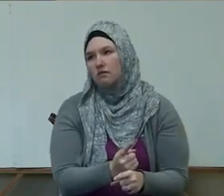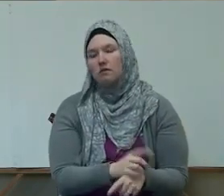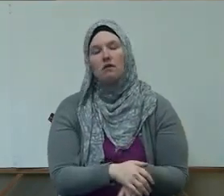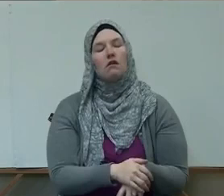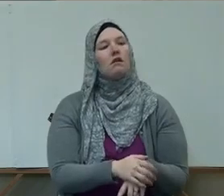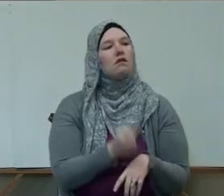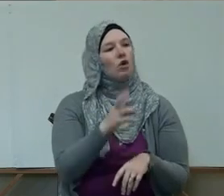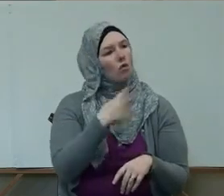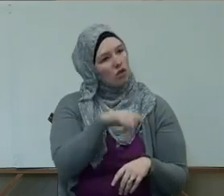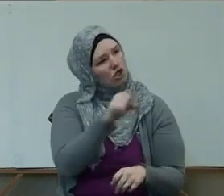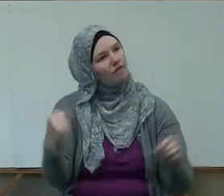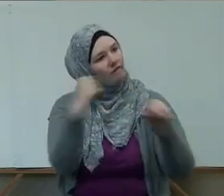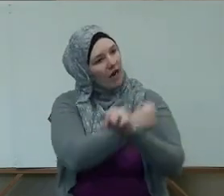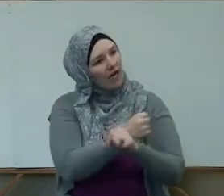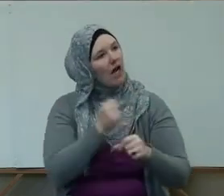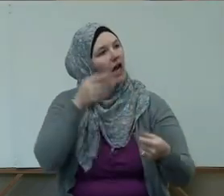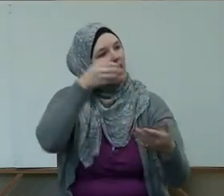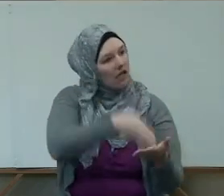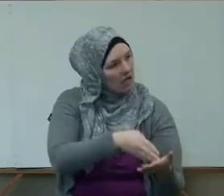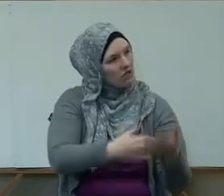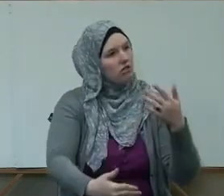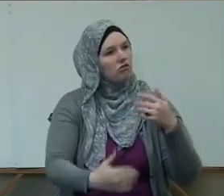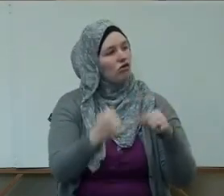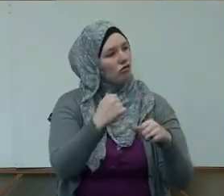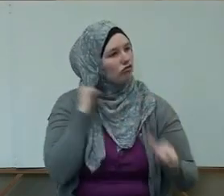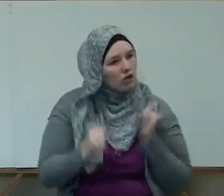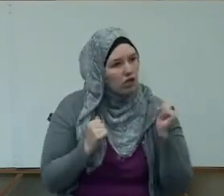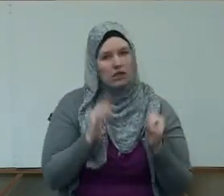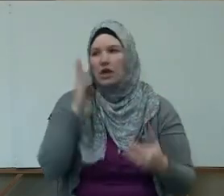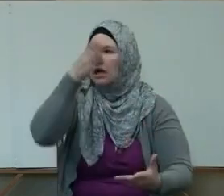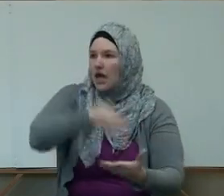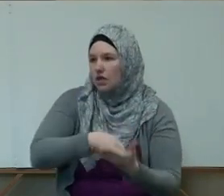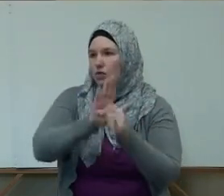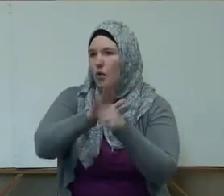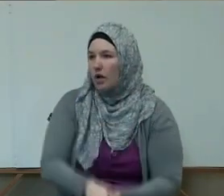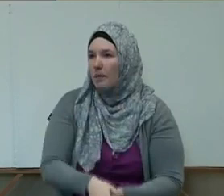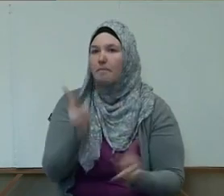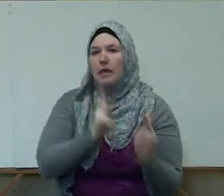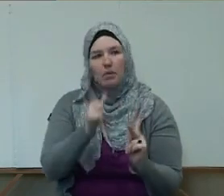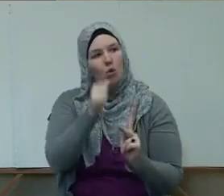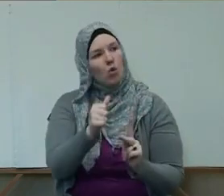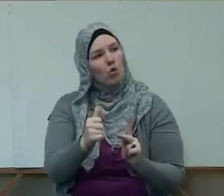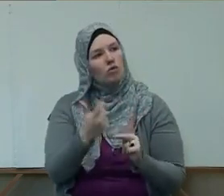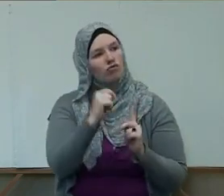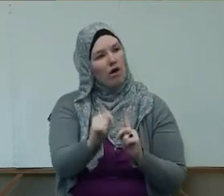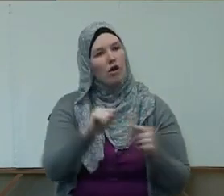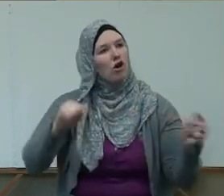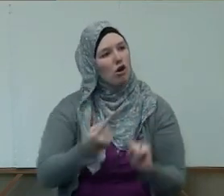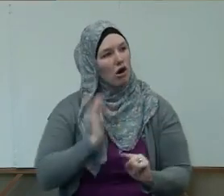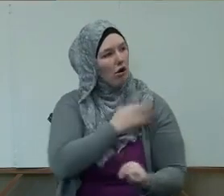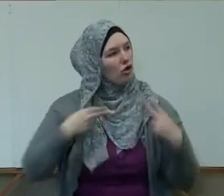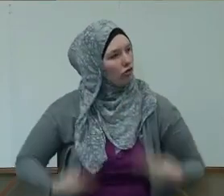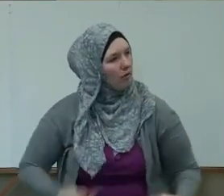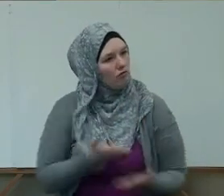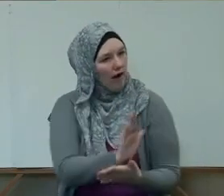aggression, against oppression, against those who attack our human rights as people,